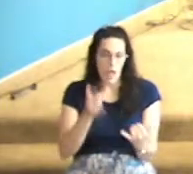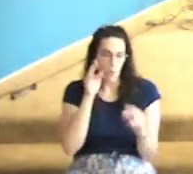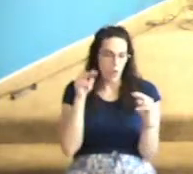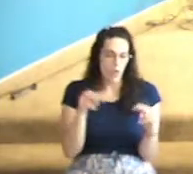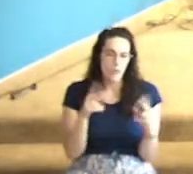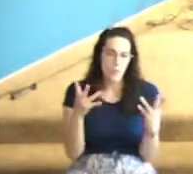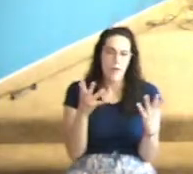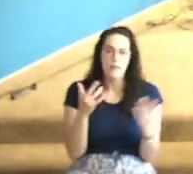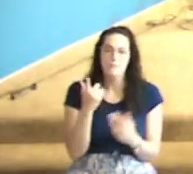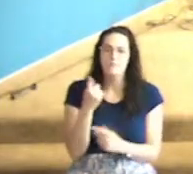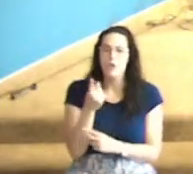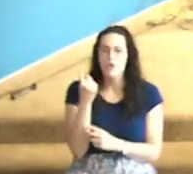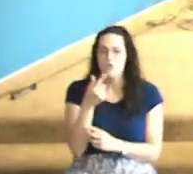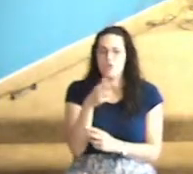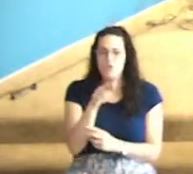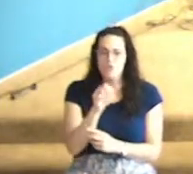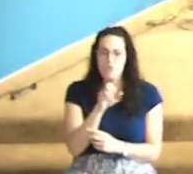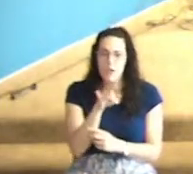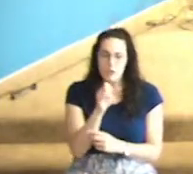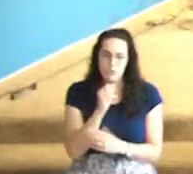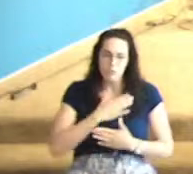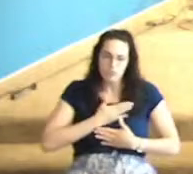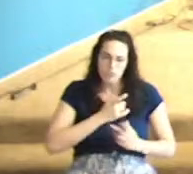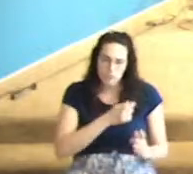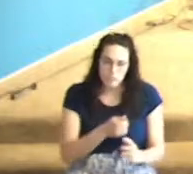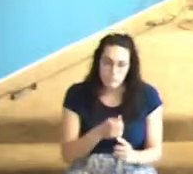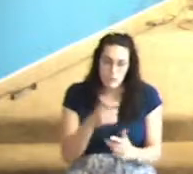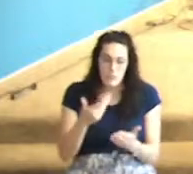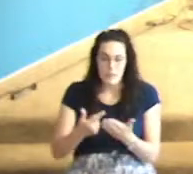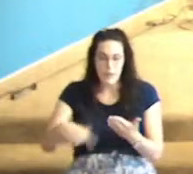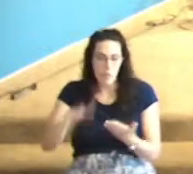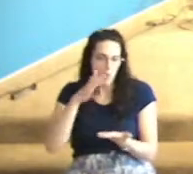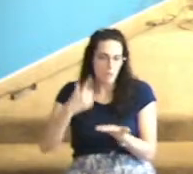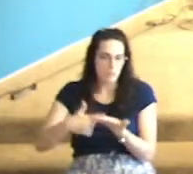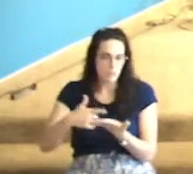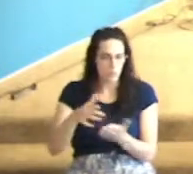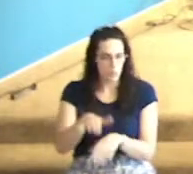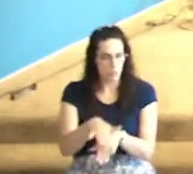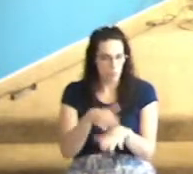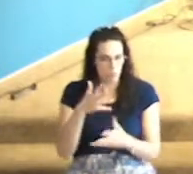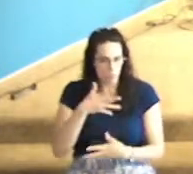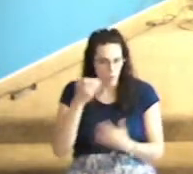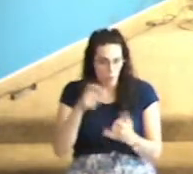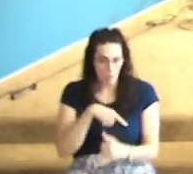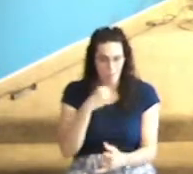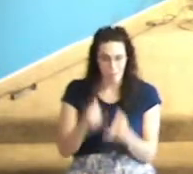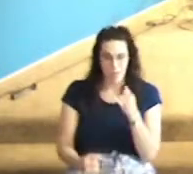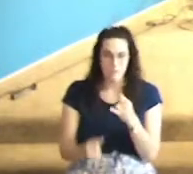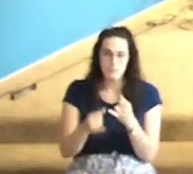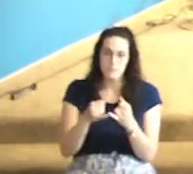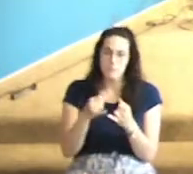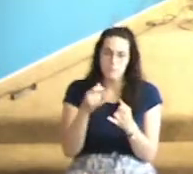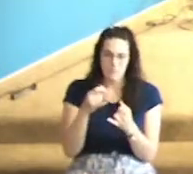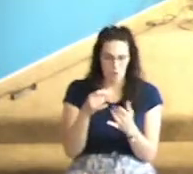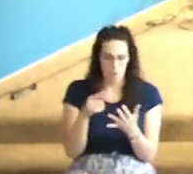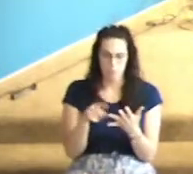gracious. Next week, we'll talk about slow to anger. Then we'll close with he's abounding in love and then faithfulness. So there's where we're